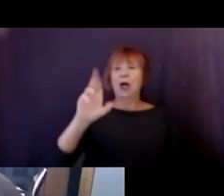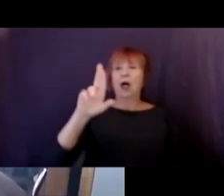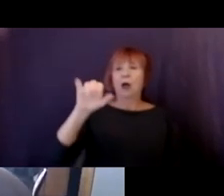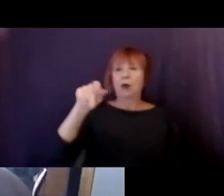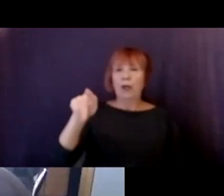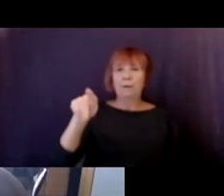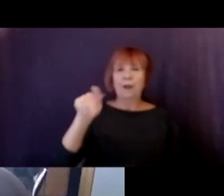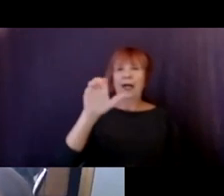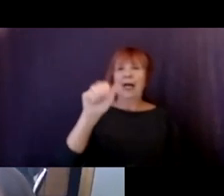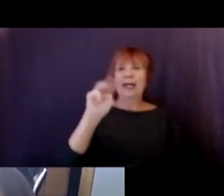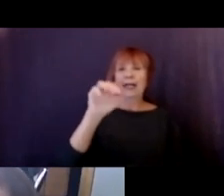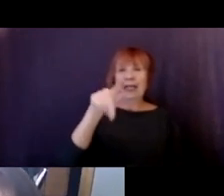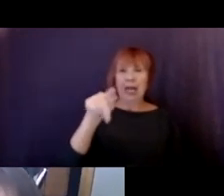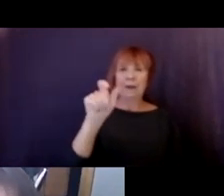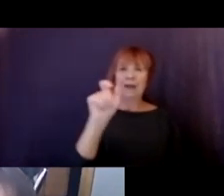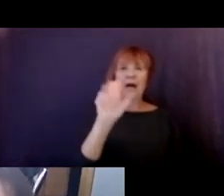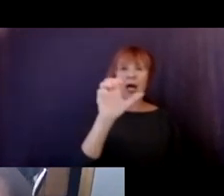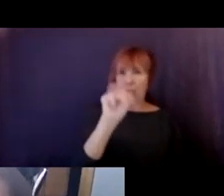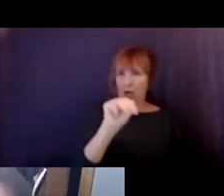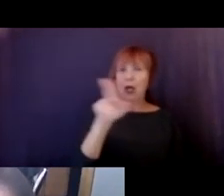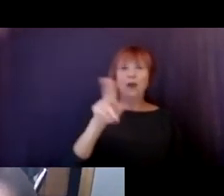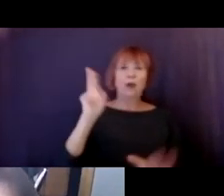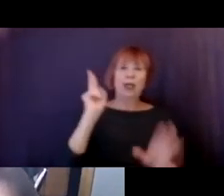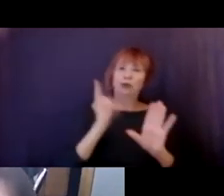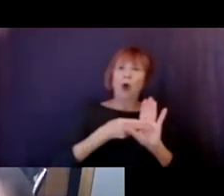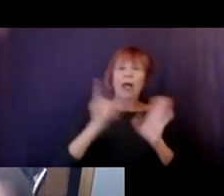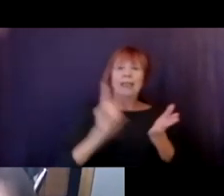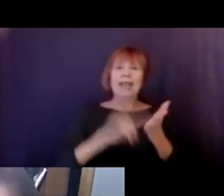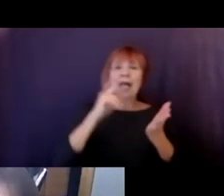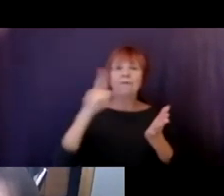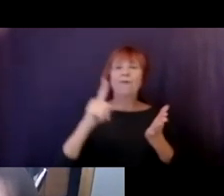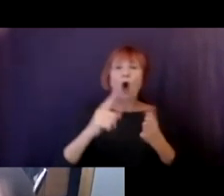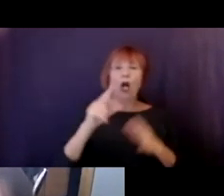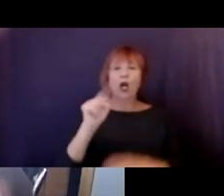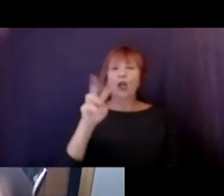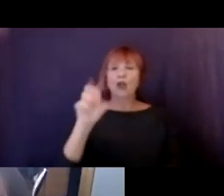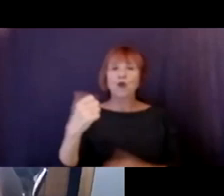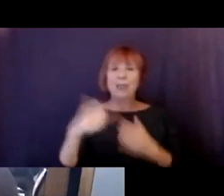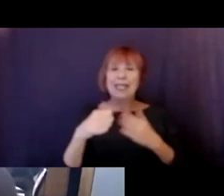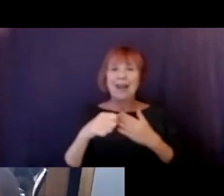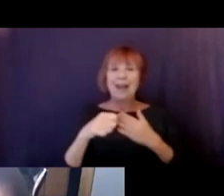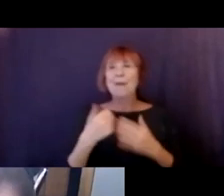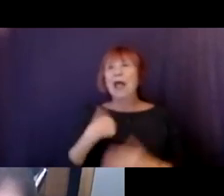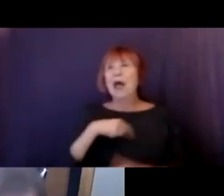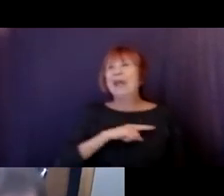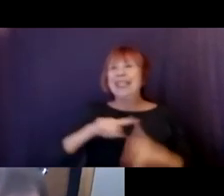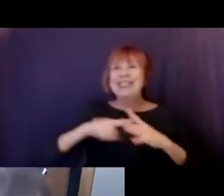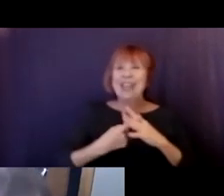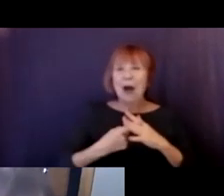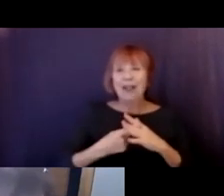www.cryptcamp.com. And there's a way to sign up for newsletters. And also we started kind of a virtual summer camp.